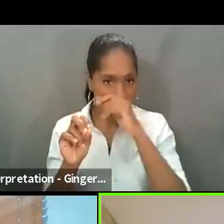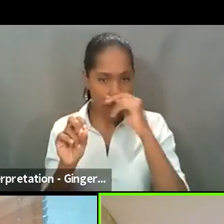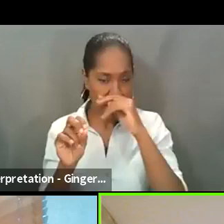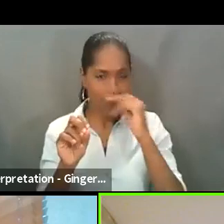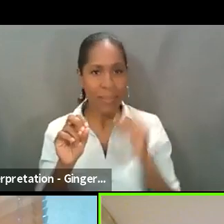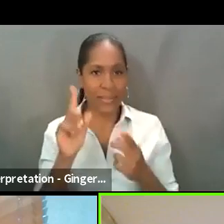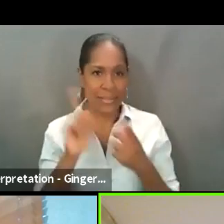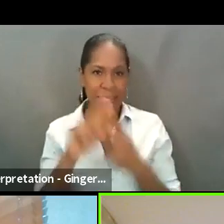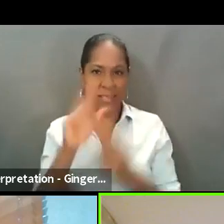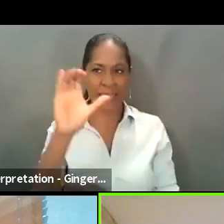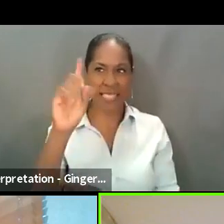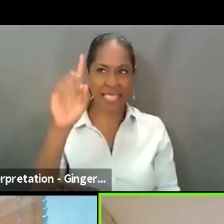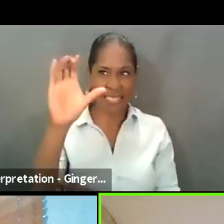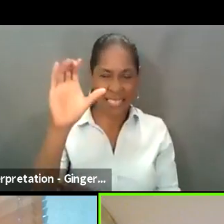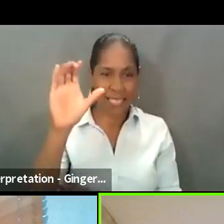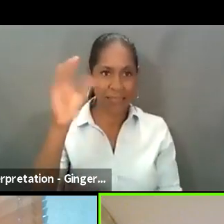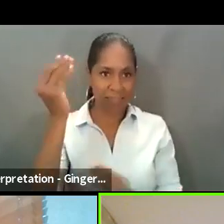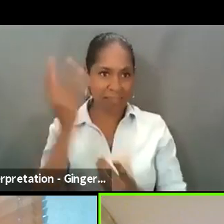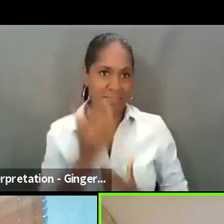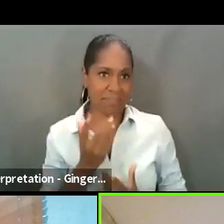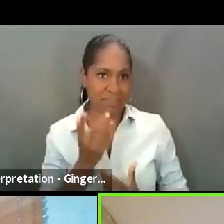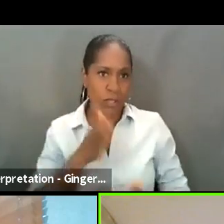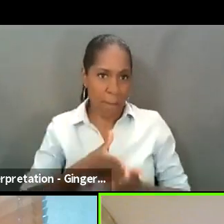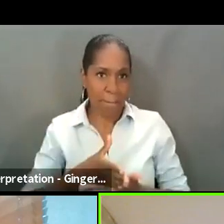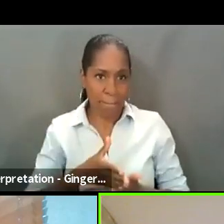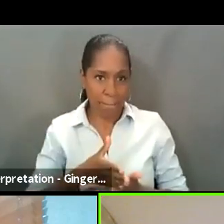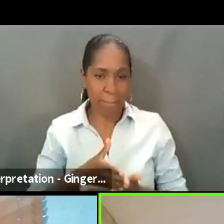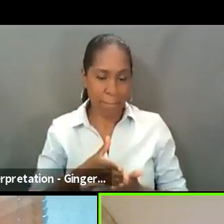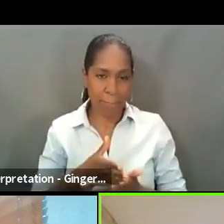we're told that we can stop. So.